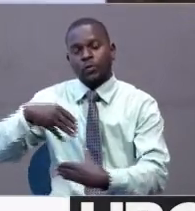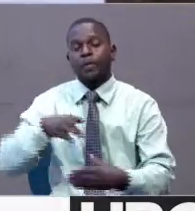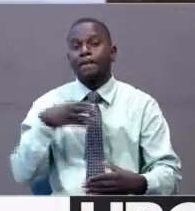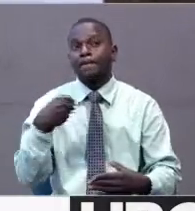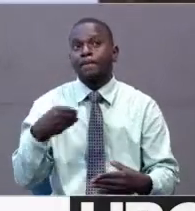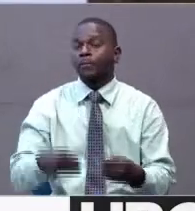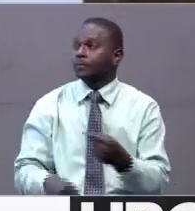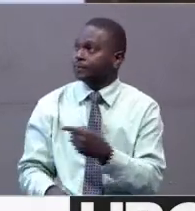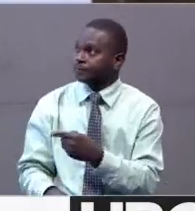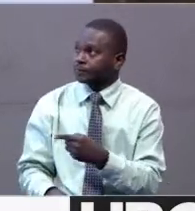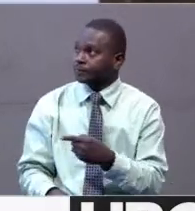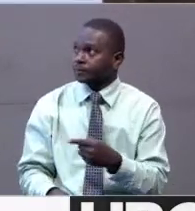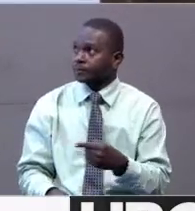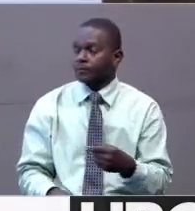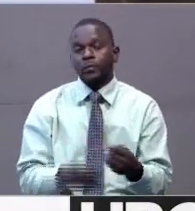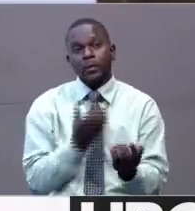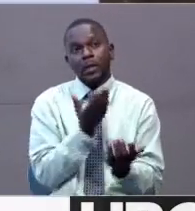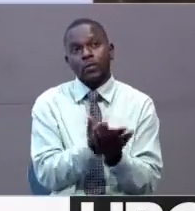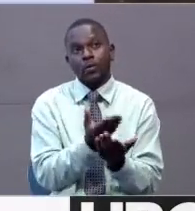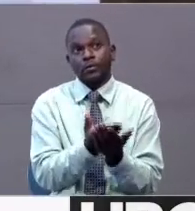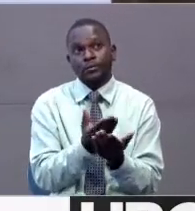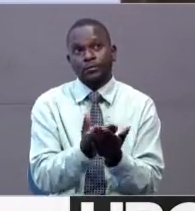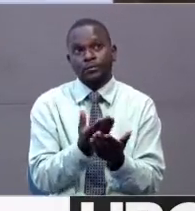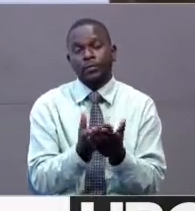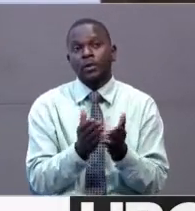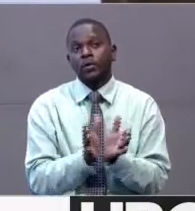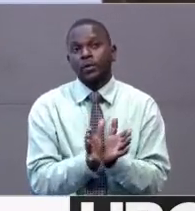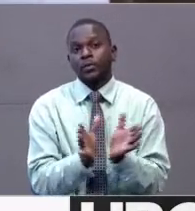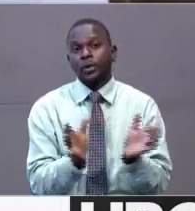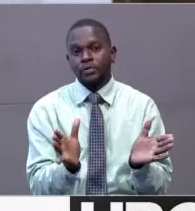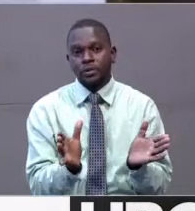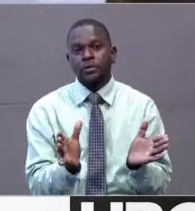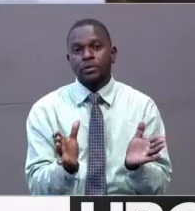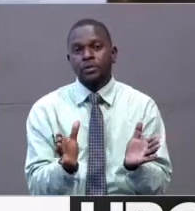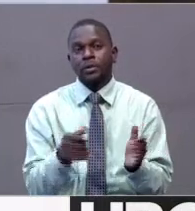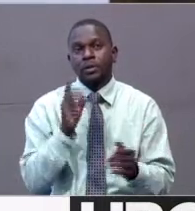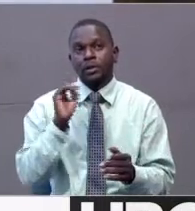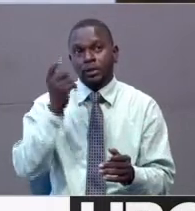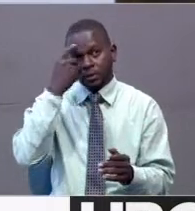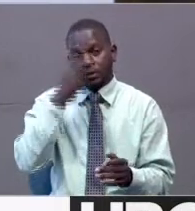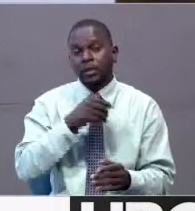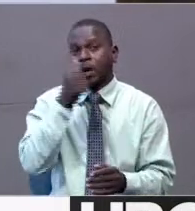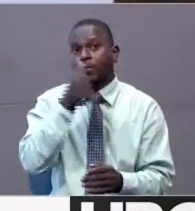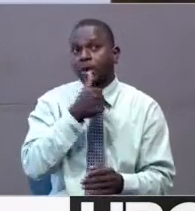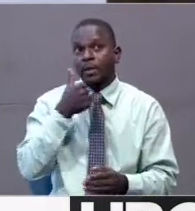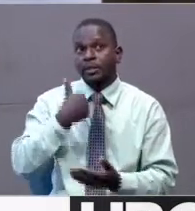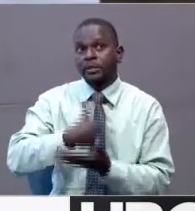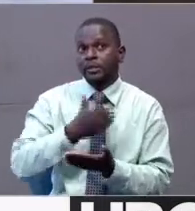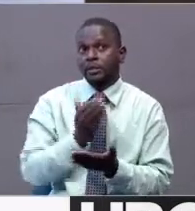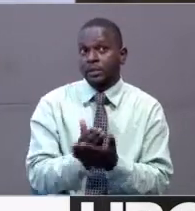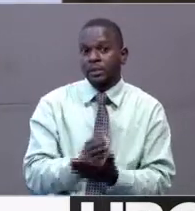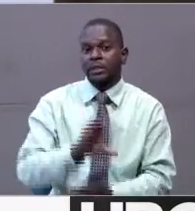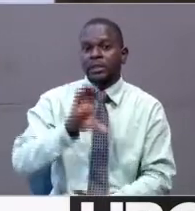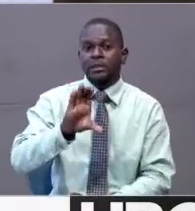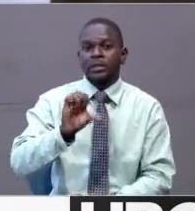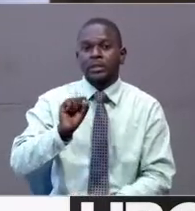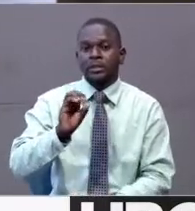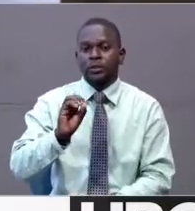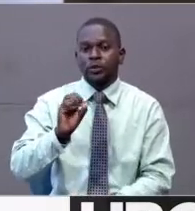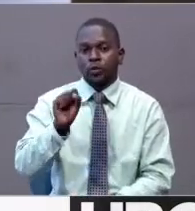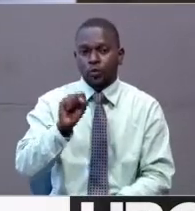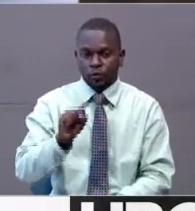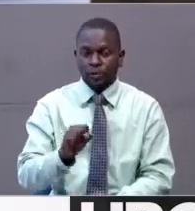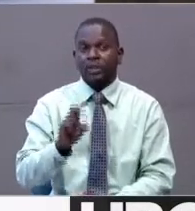materials. And here we are appealing to the public, government, private sector, CSOs and